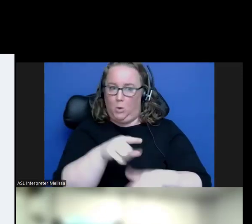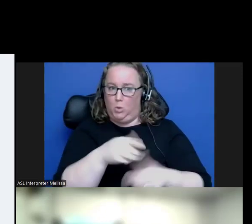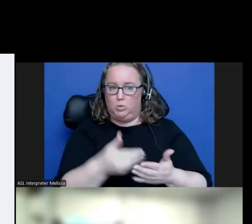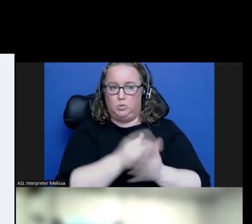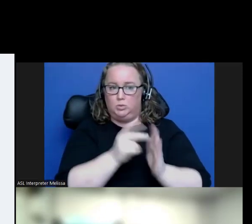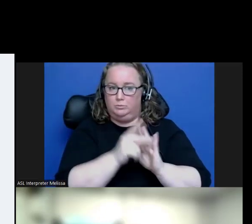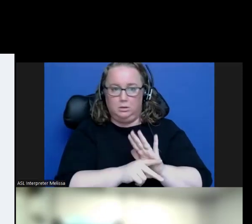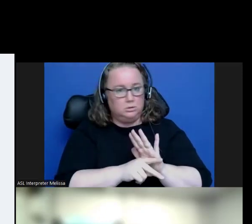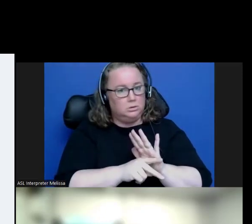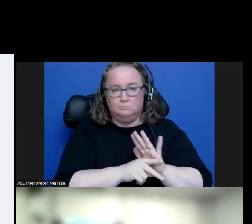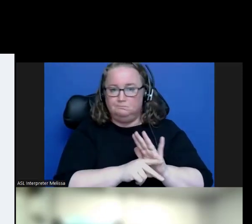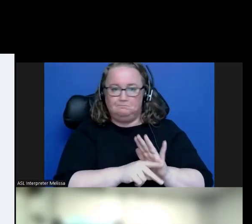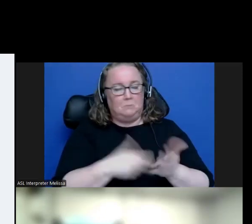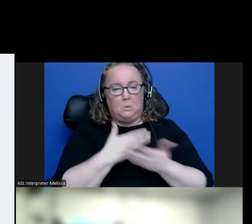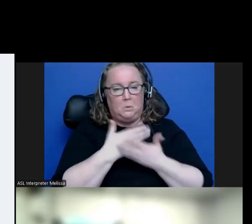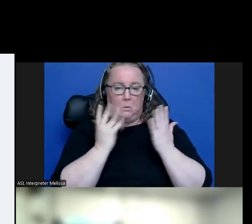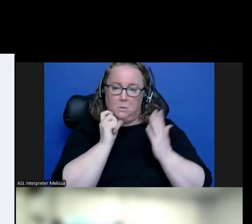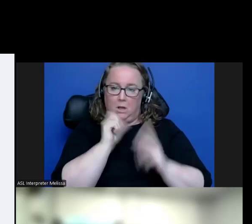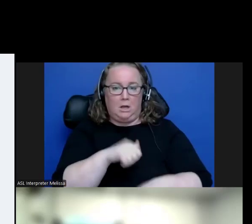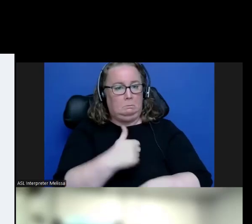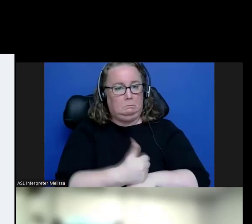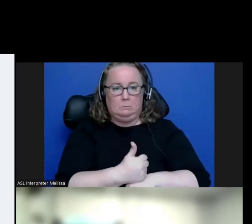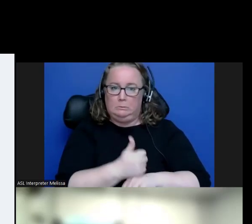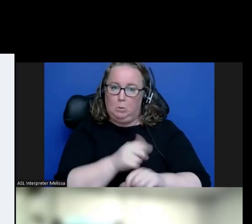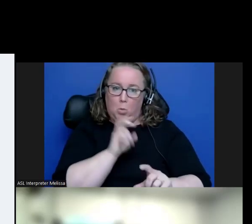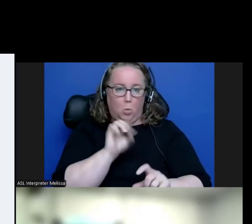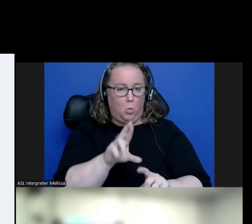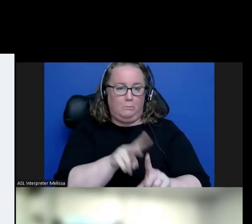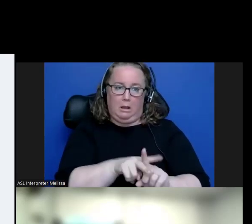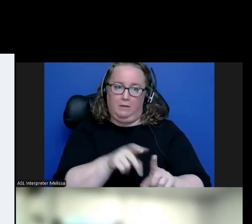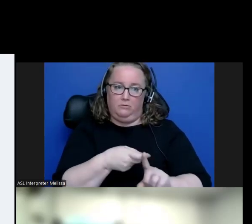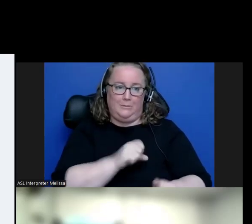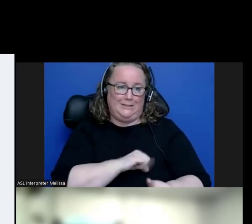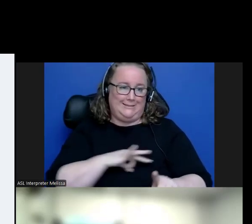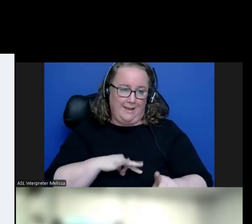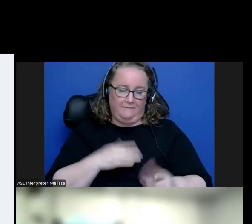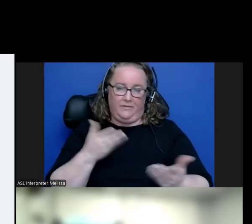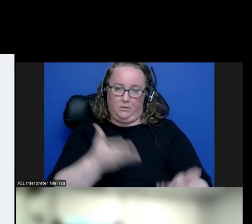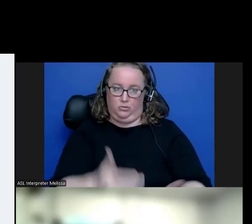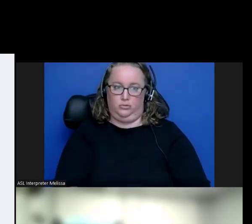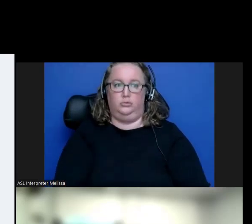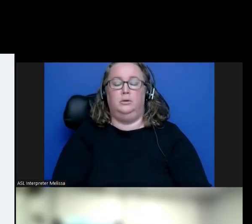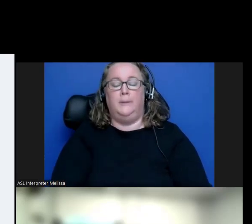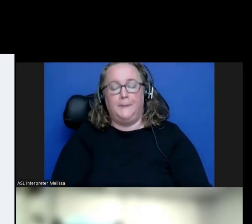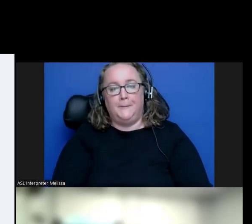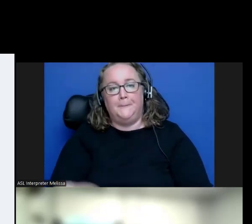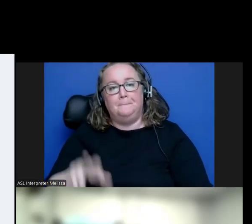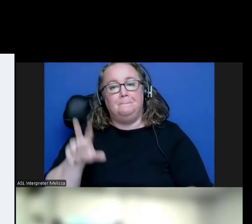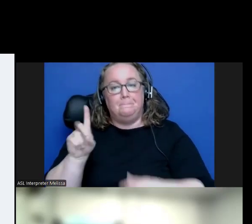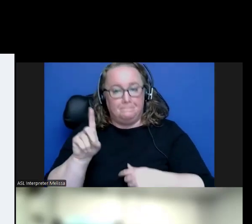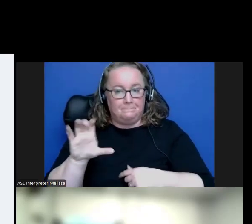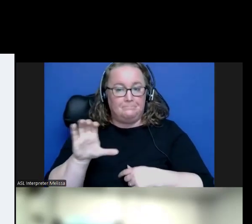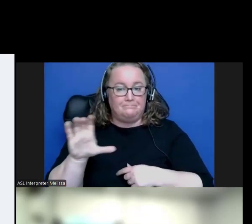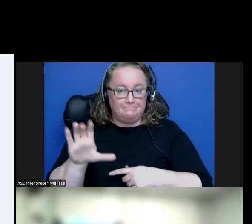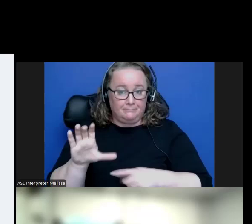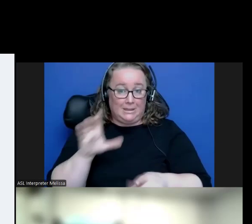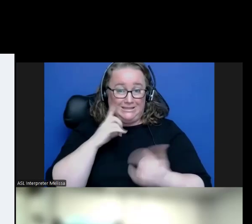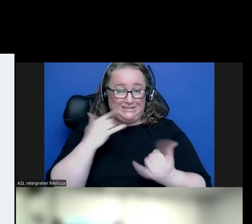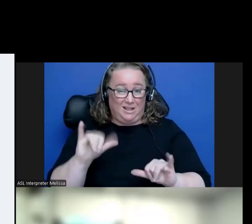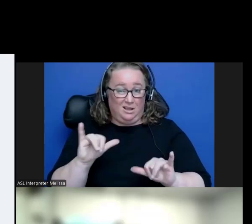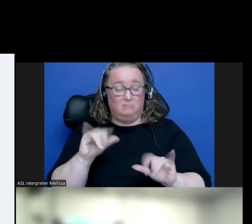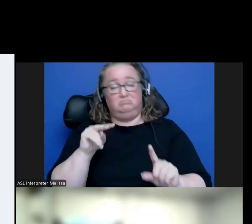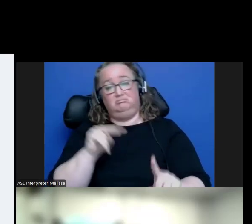been implemented and applied by Bridgewater staff on the ground. DLC continues to review